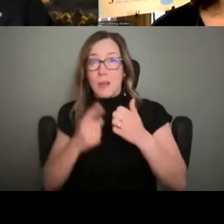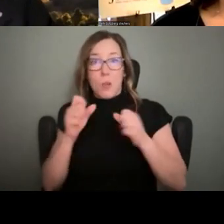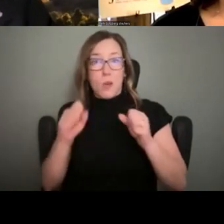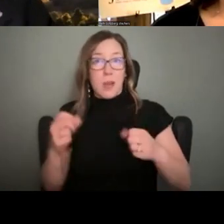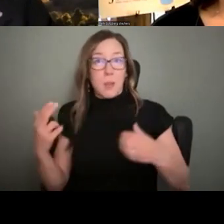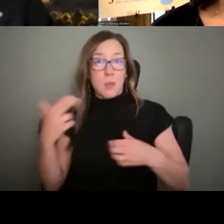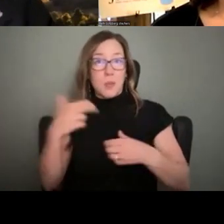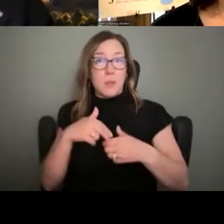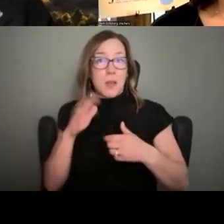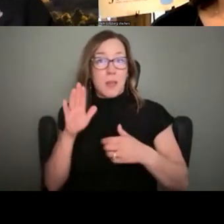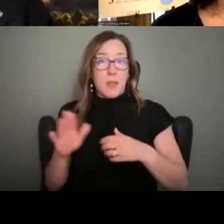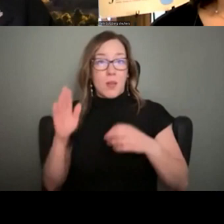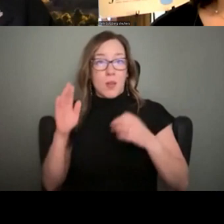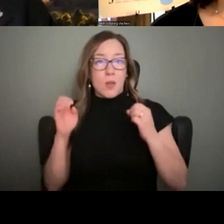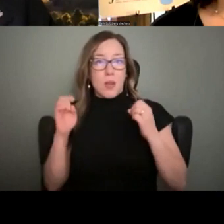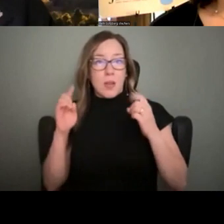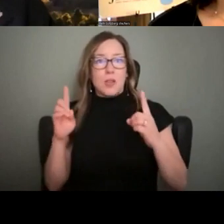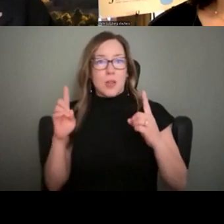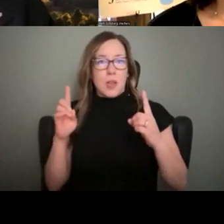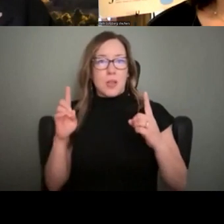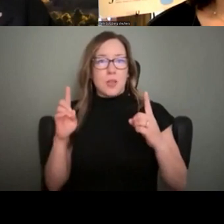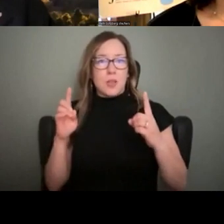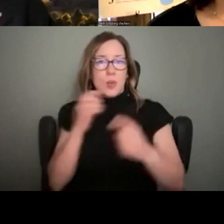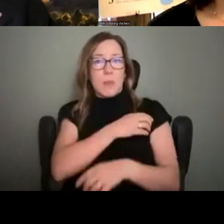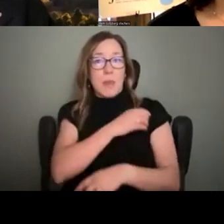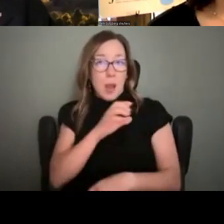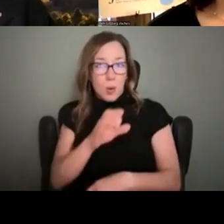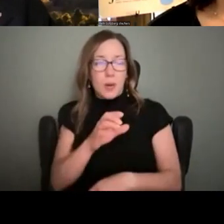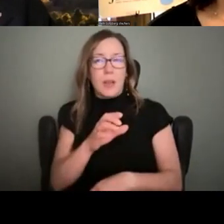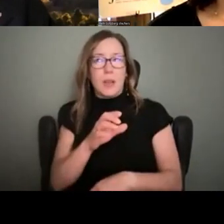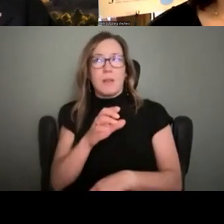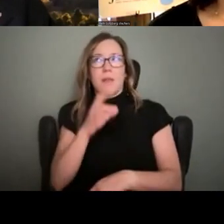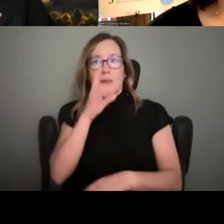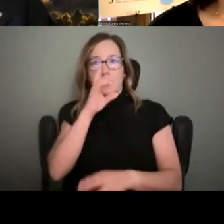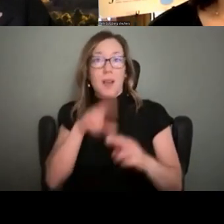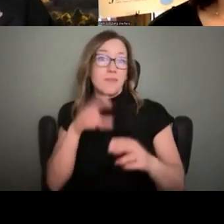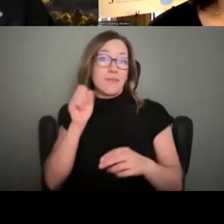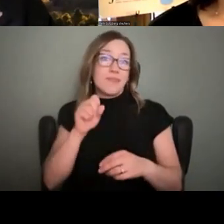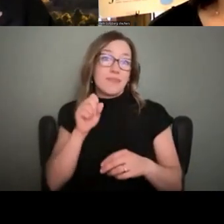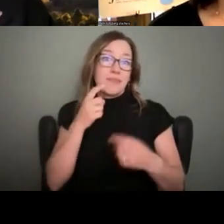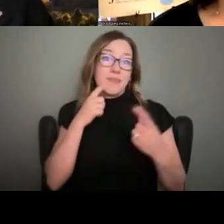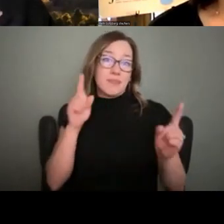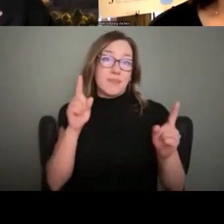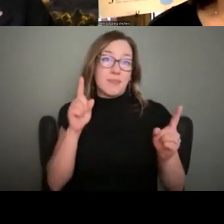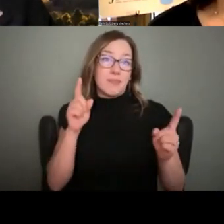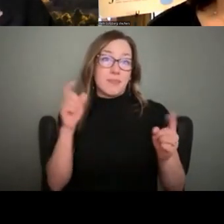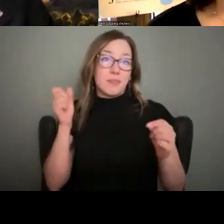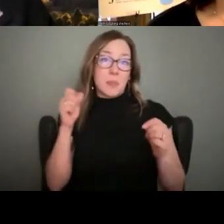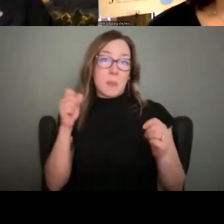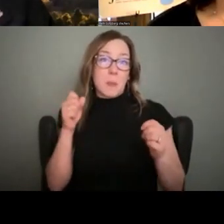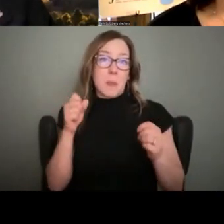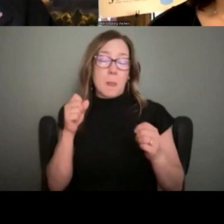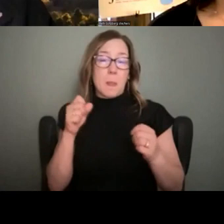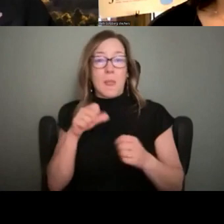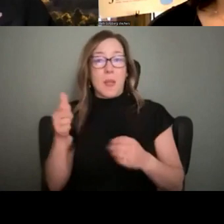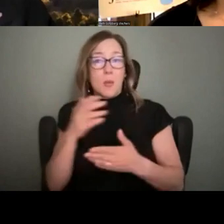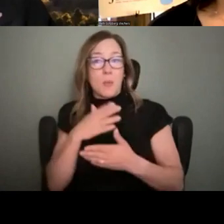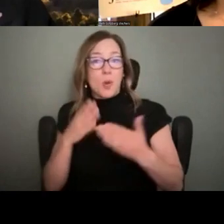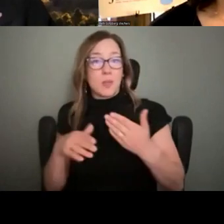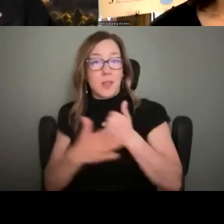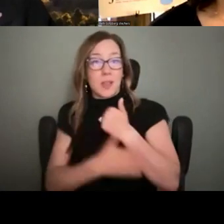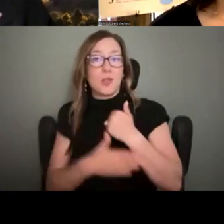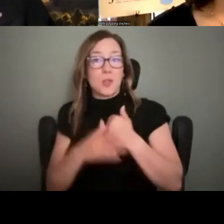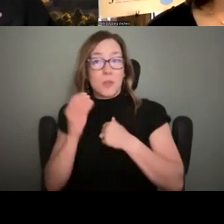and they're educational, they're empowering, and they're fun. So yes, I do think that we'd be just as successful in other parts of the country and in more